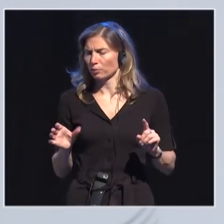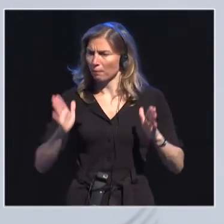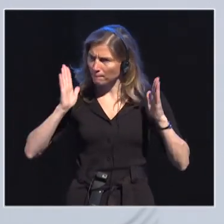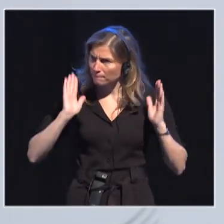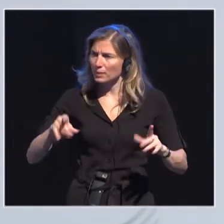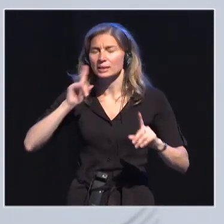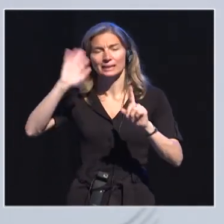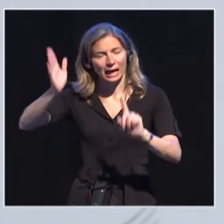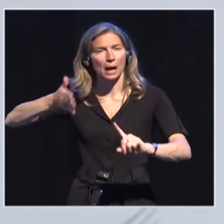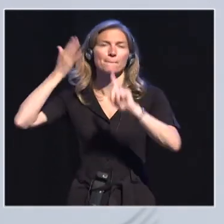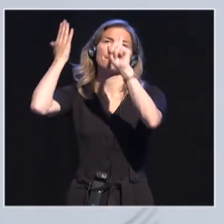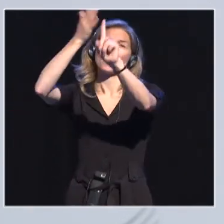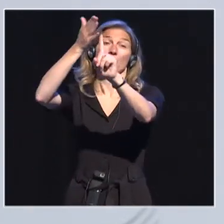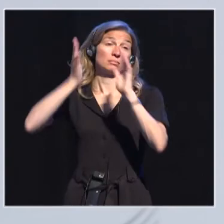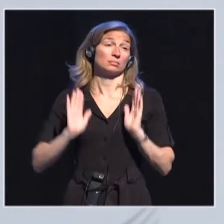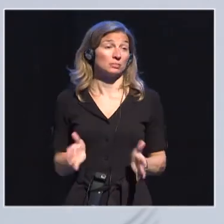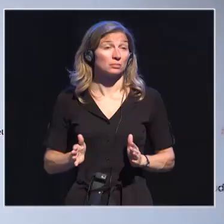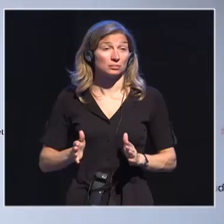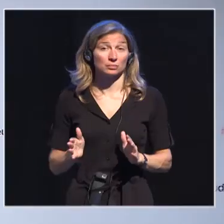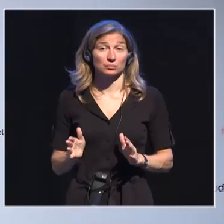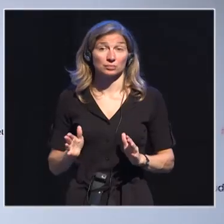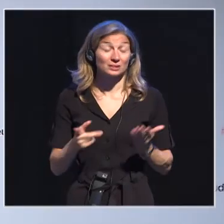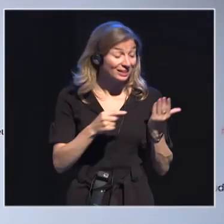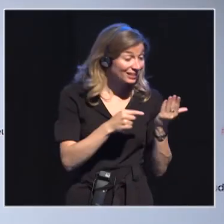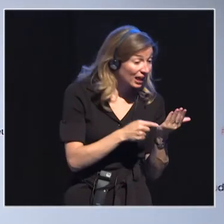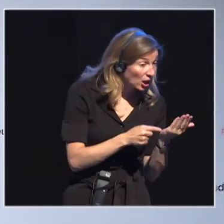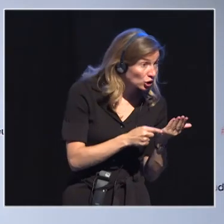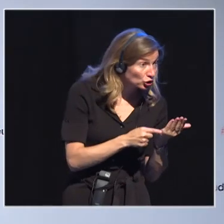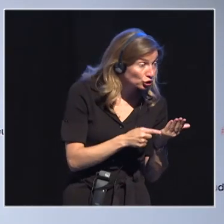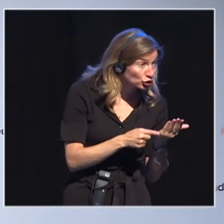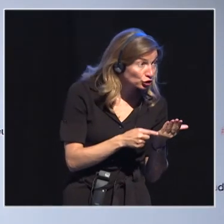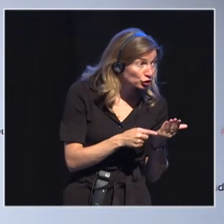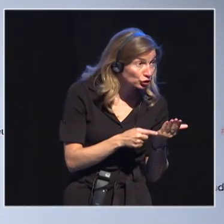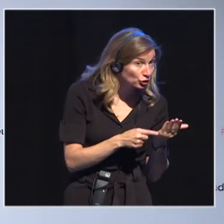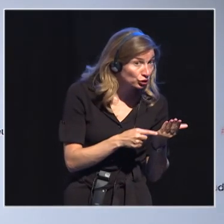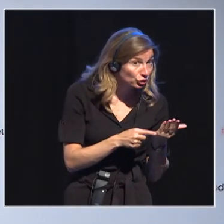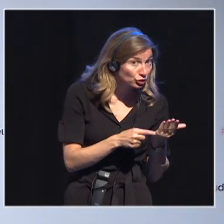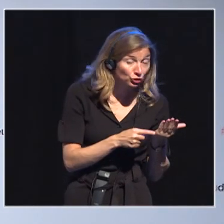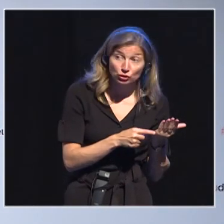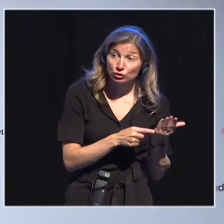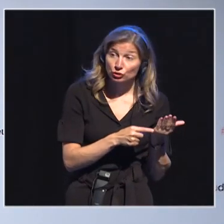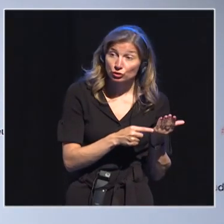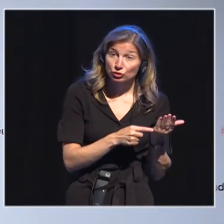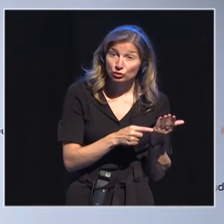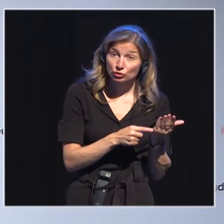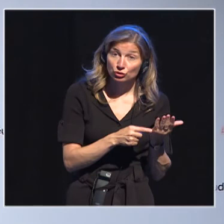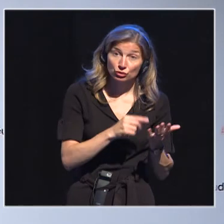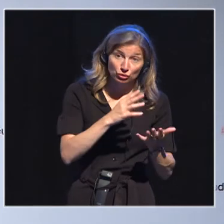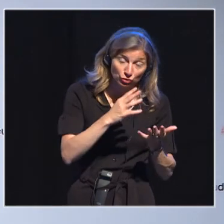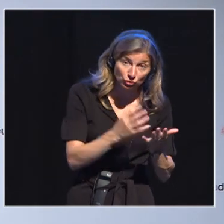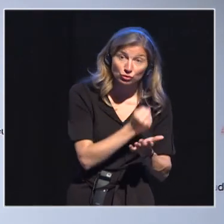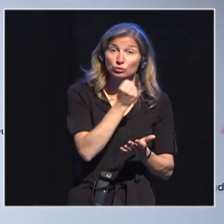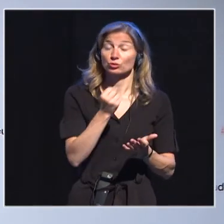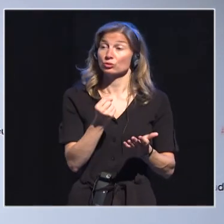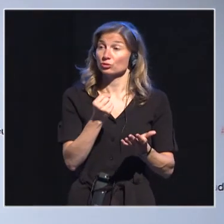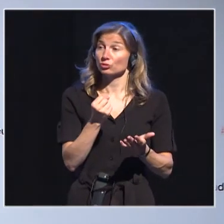the goal cannot be to use technology just merely to make sure that the teacher is in the class and that the